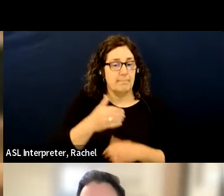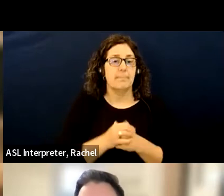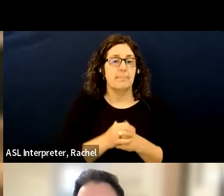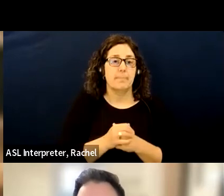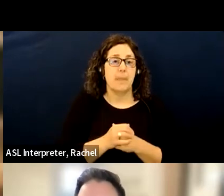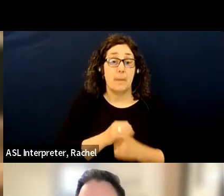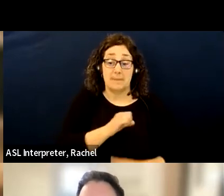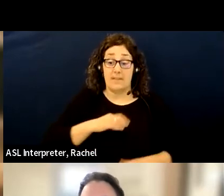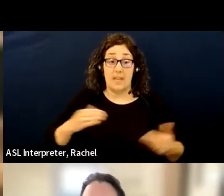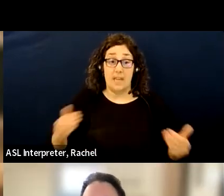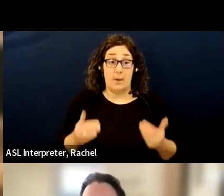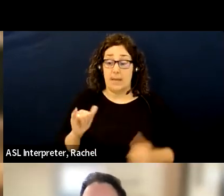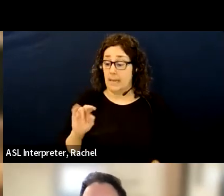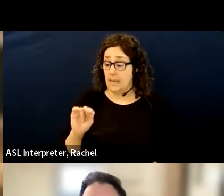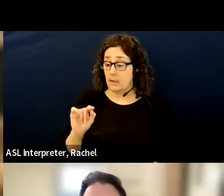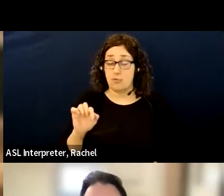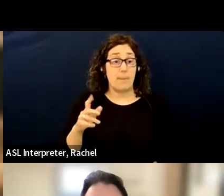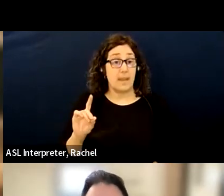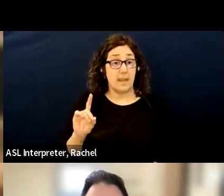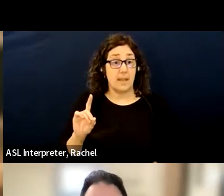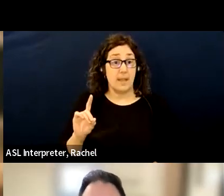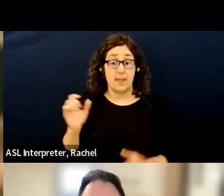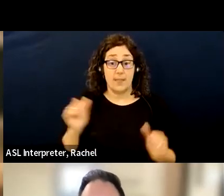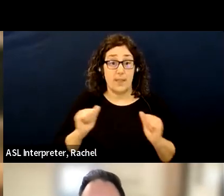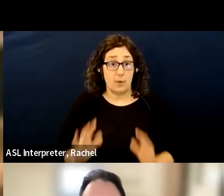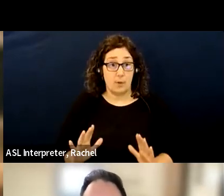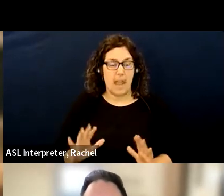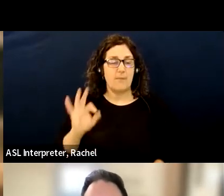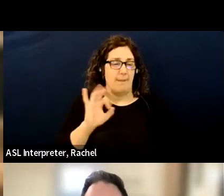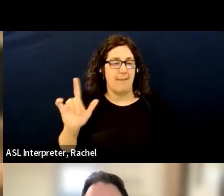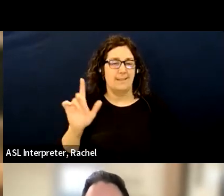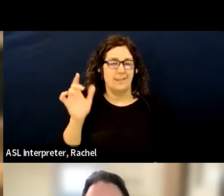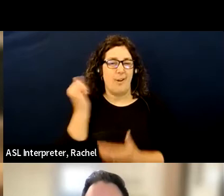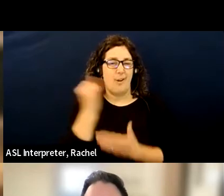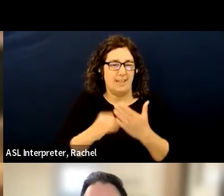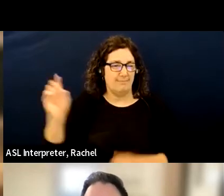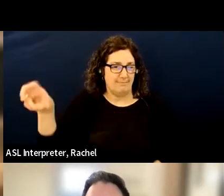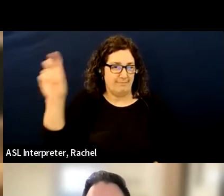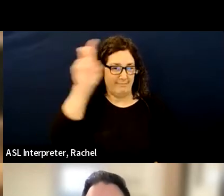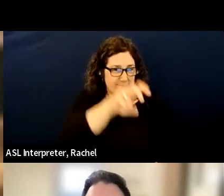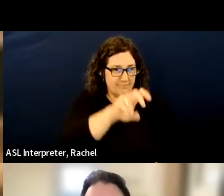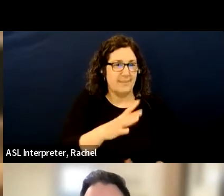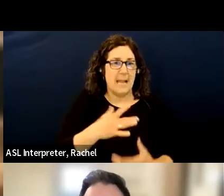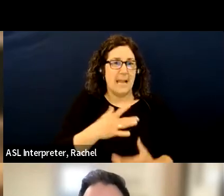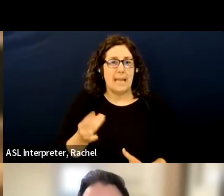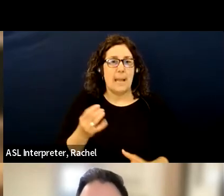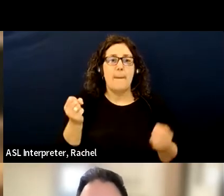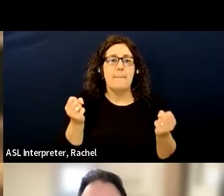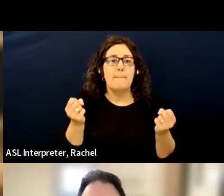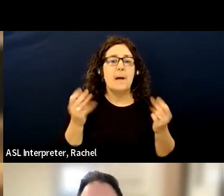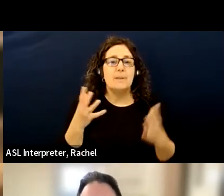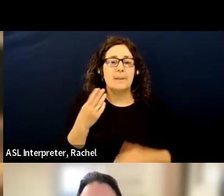I'm on staff here at Intrepid Theater, but I'm also a freelance artist. And I like to say that I like the words multi-hyphenate